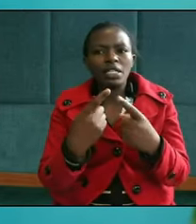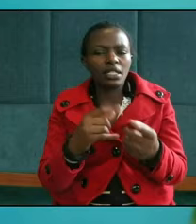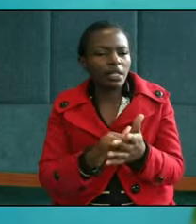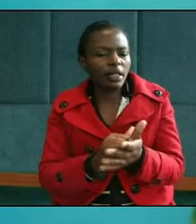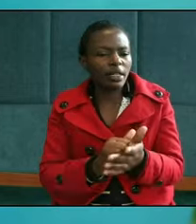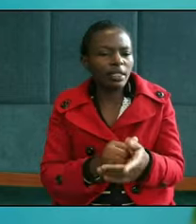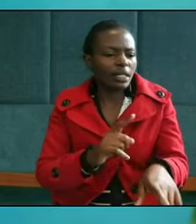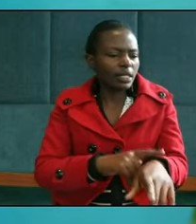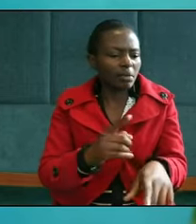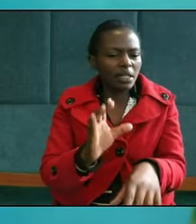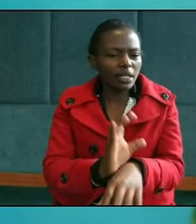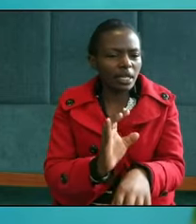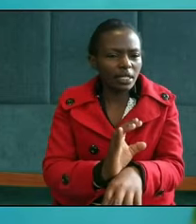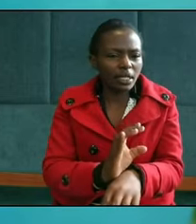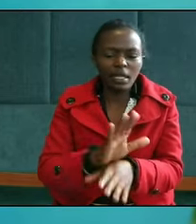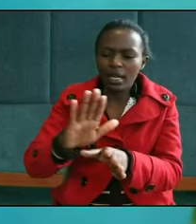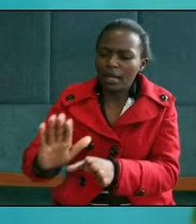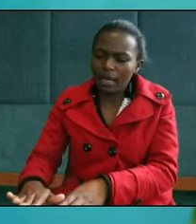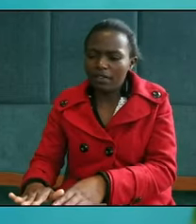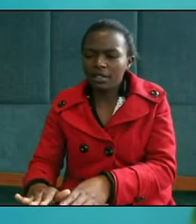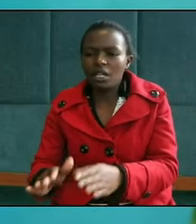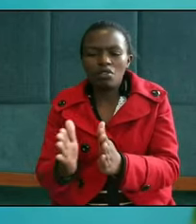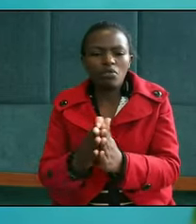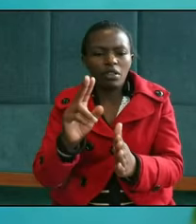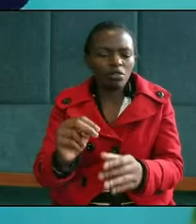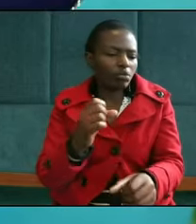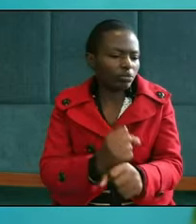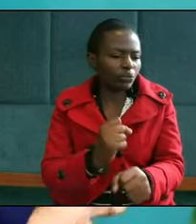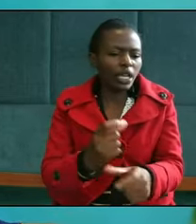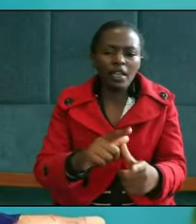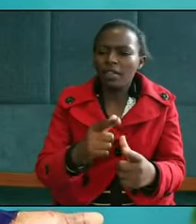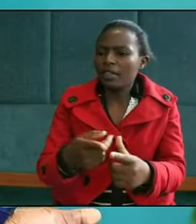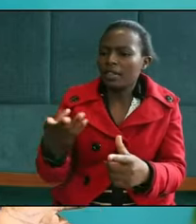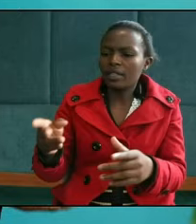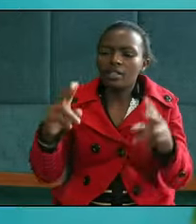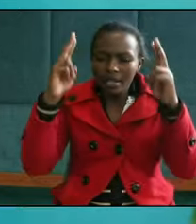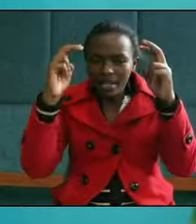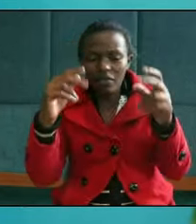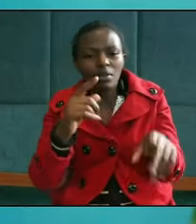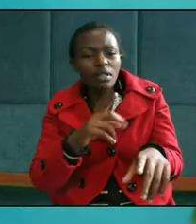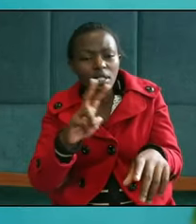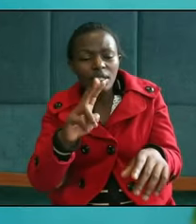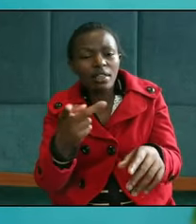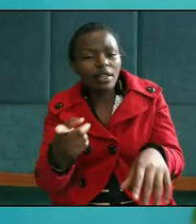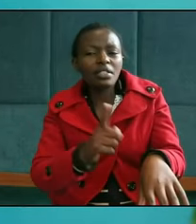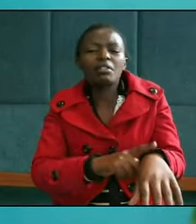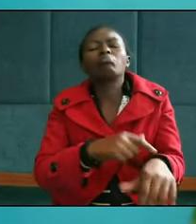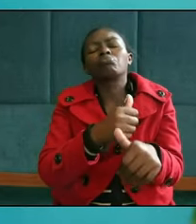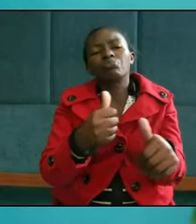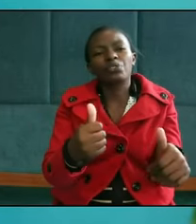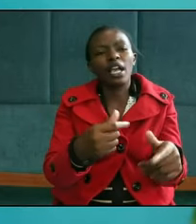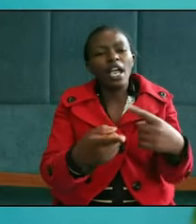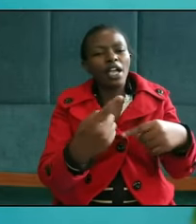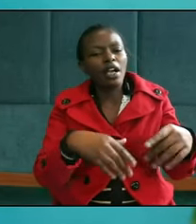left to inactivity, Satan sees to it that they are employed. He occupies the field